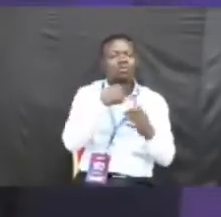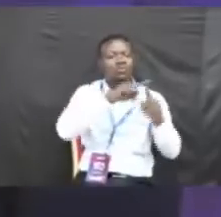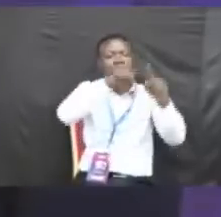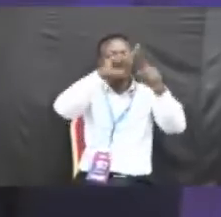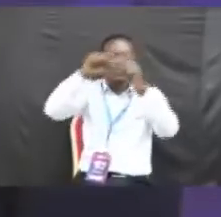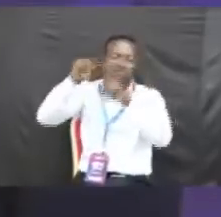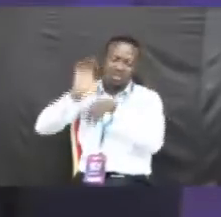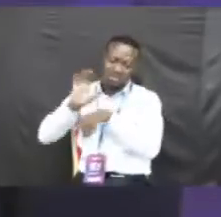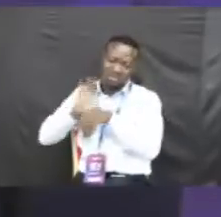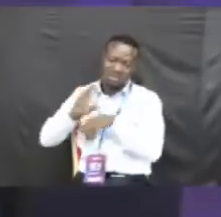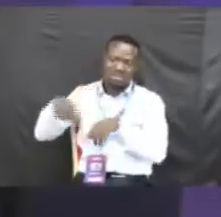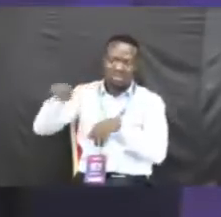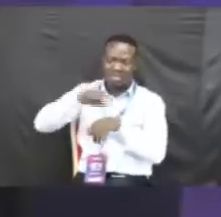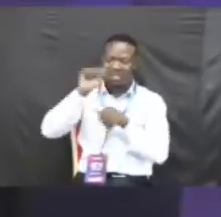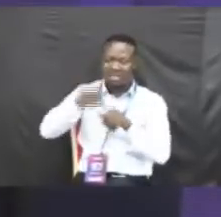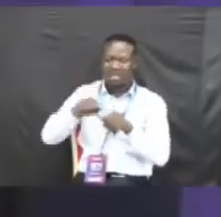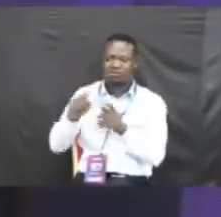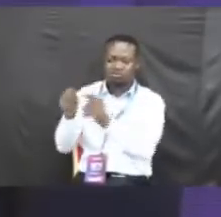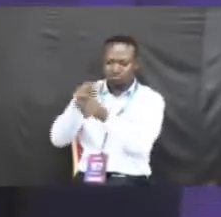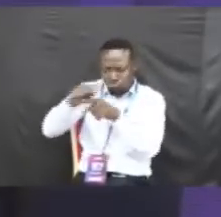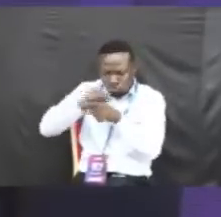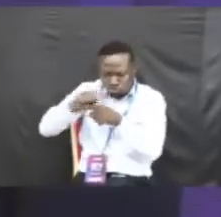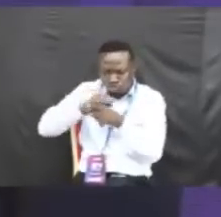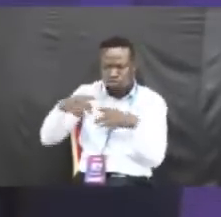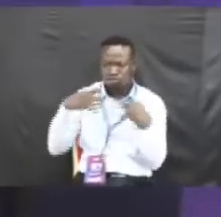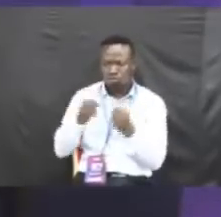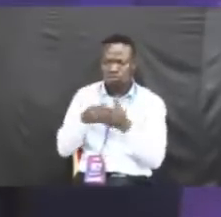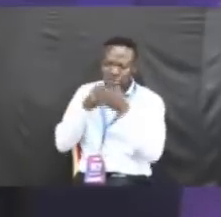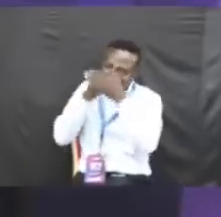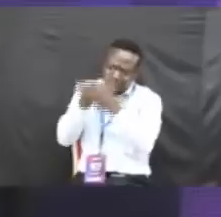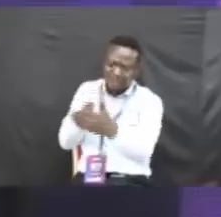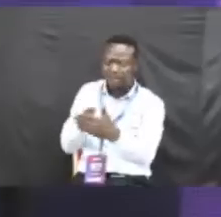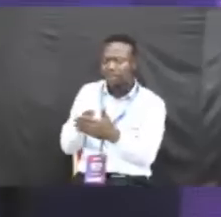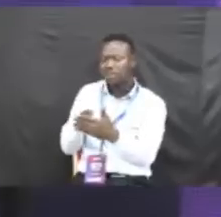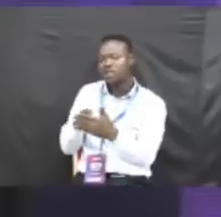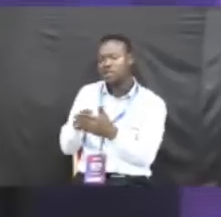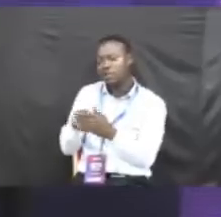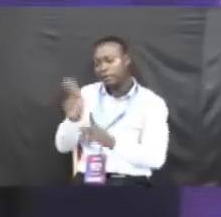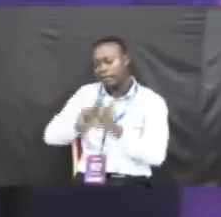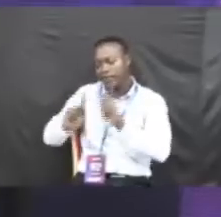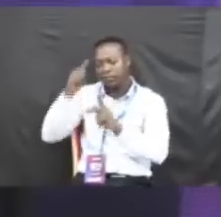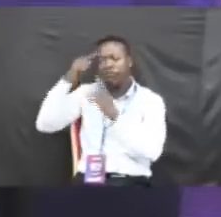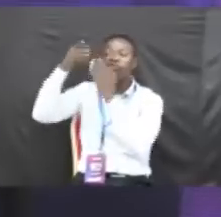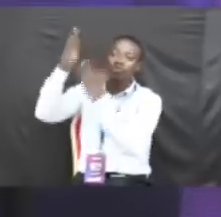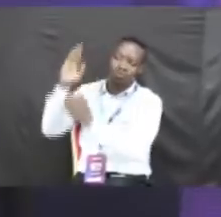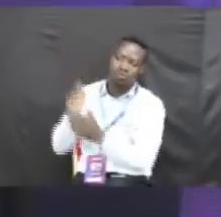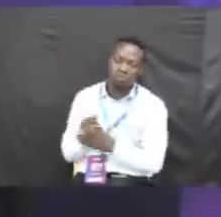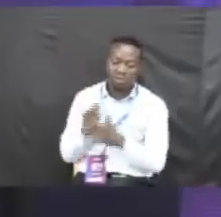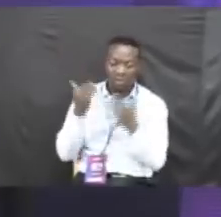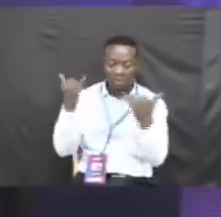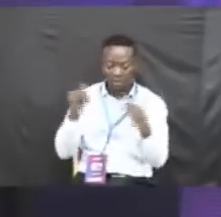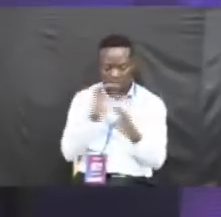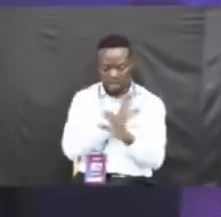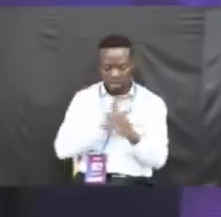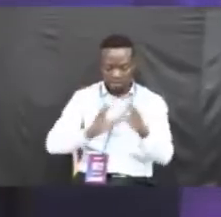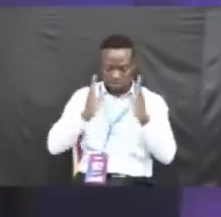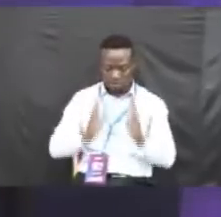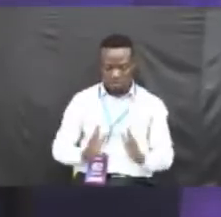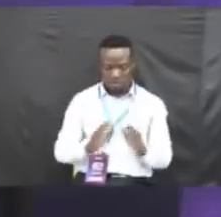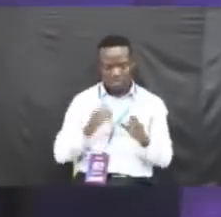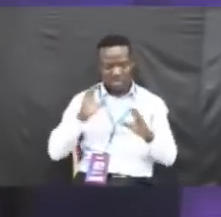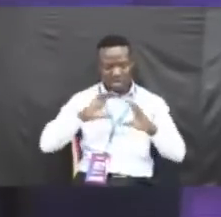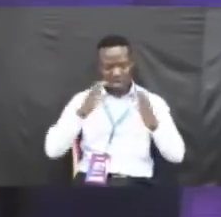denominations are well trained to lead the flock of God. The Christian Council of